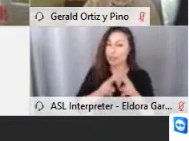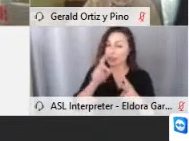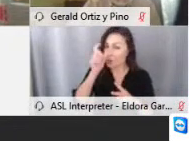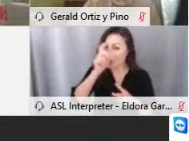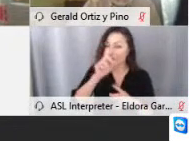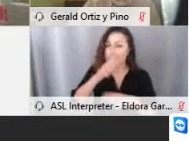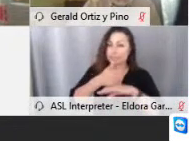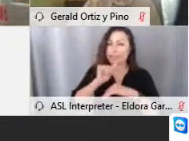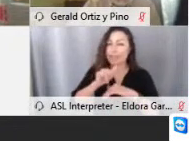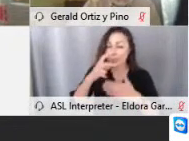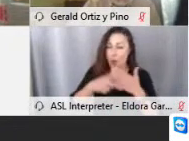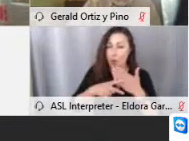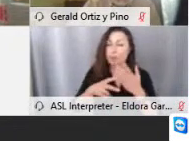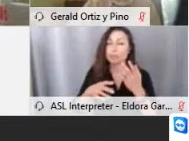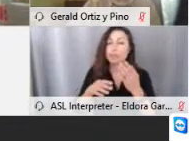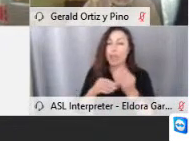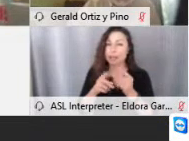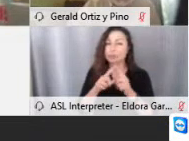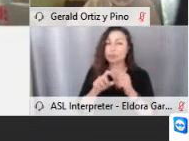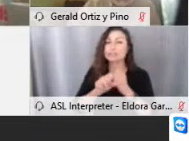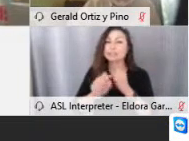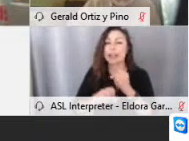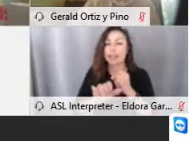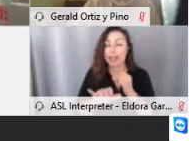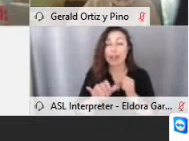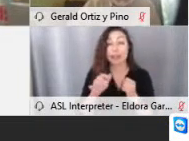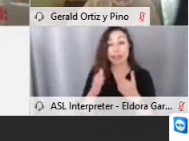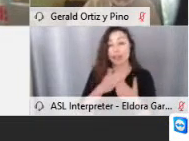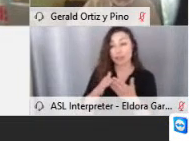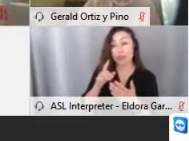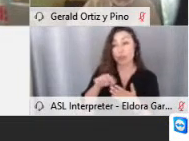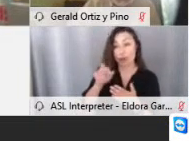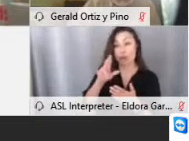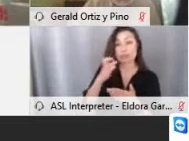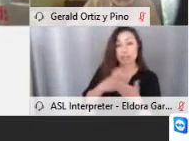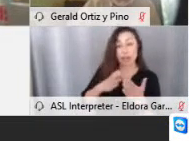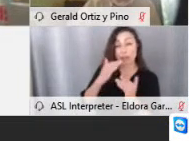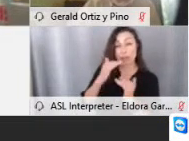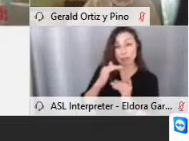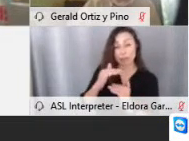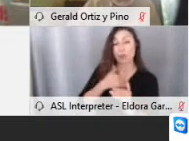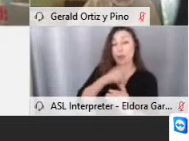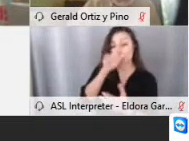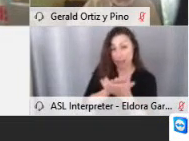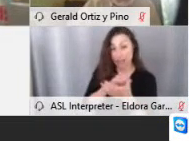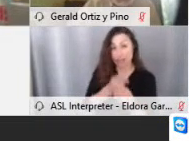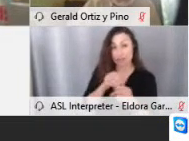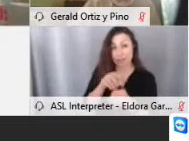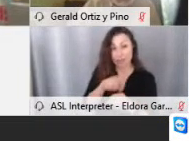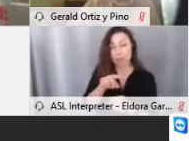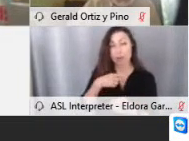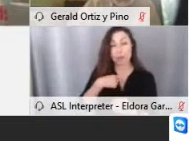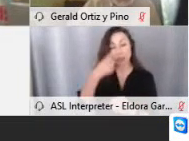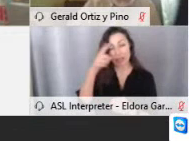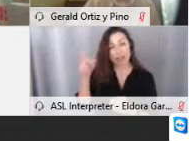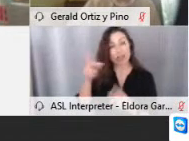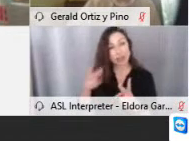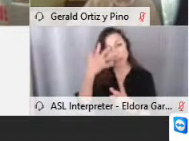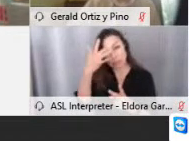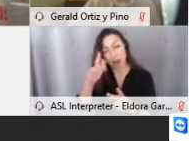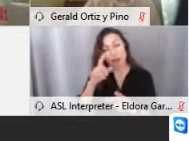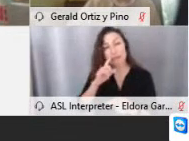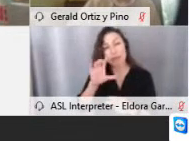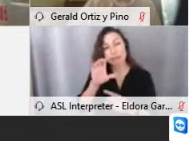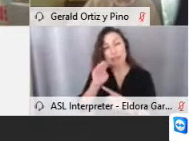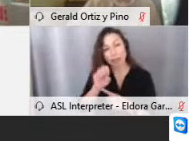these programs. And I just want to say that we're, even though there are limitations, we believe in them. We think they were very smart for CMS